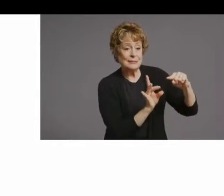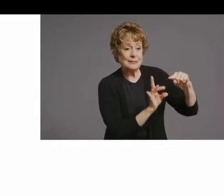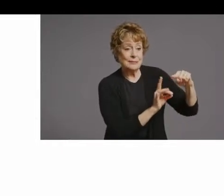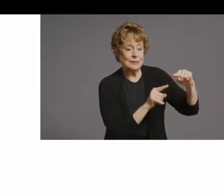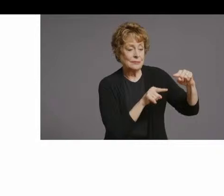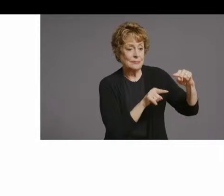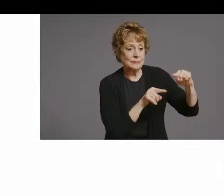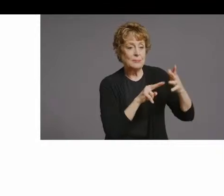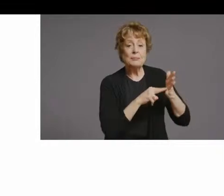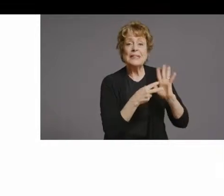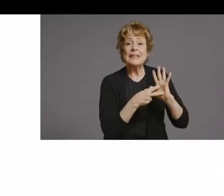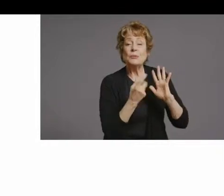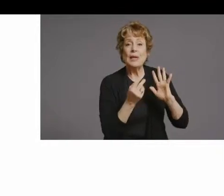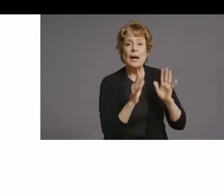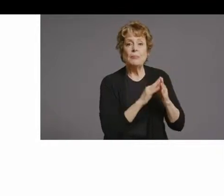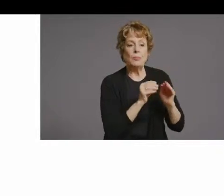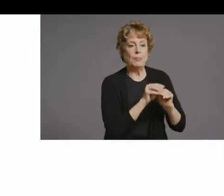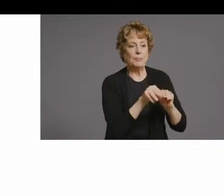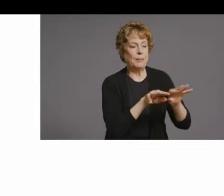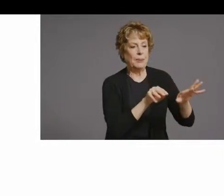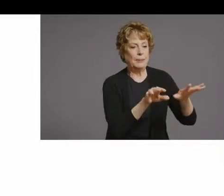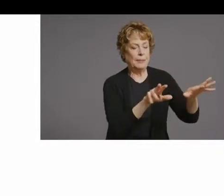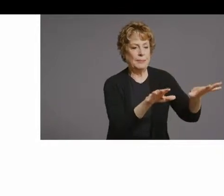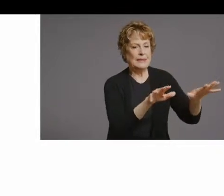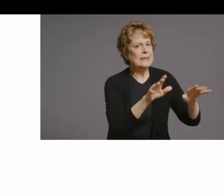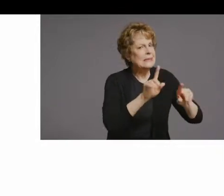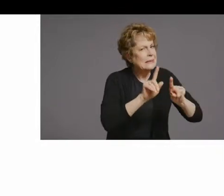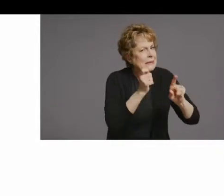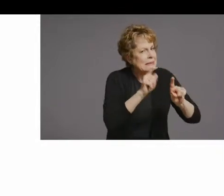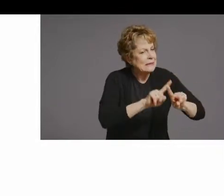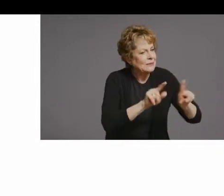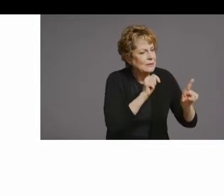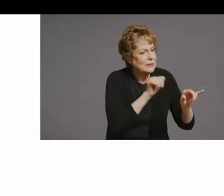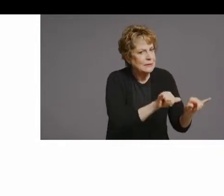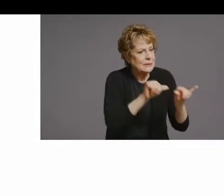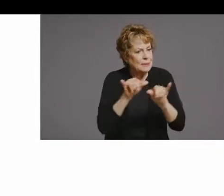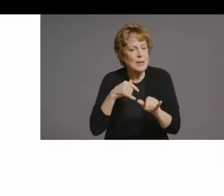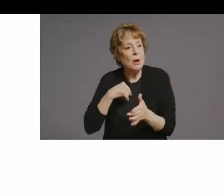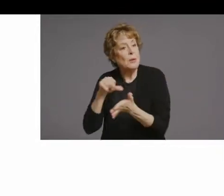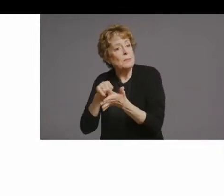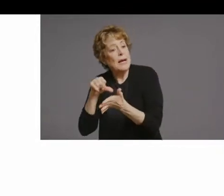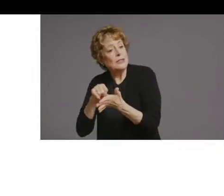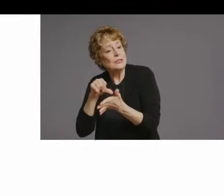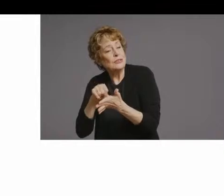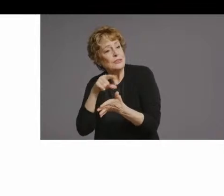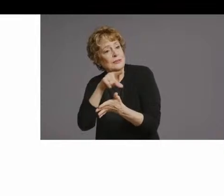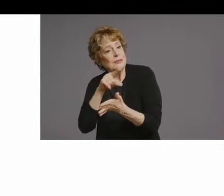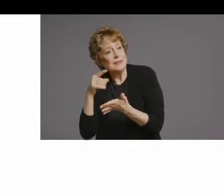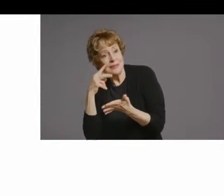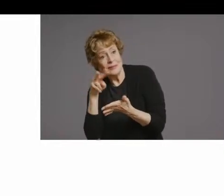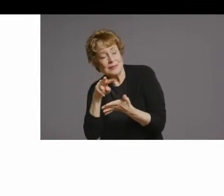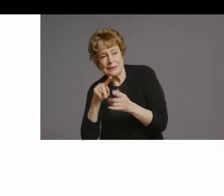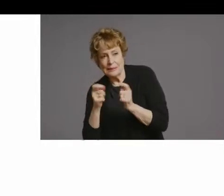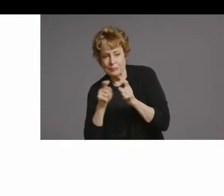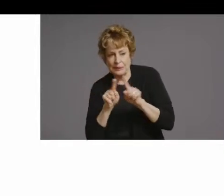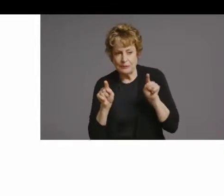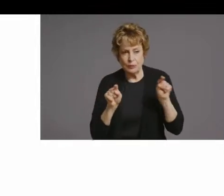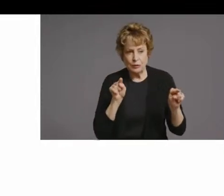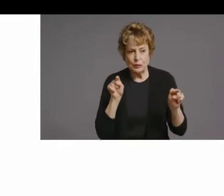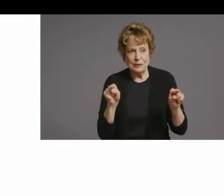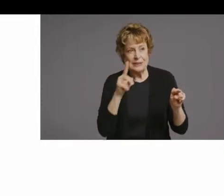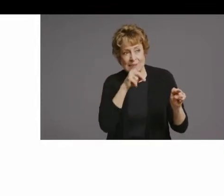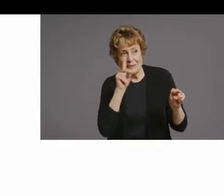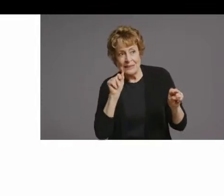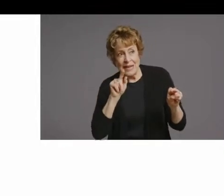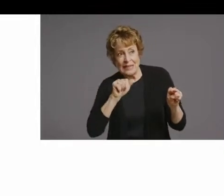This is a little bit different than what's shown on the page of our laboratory on our dashboard.